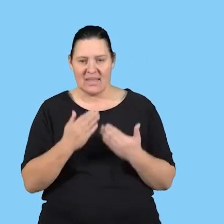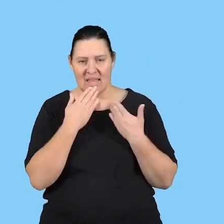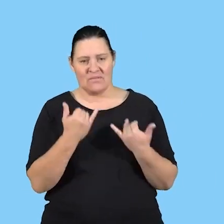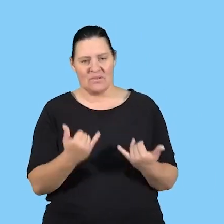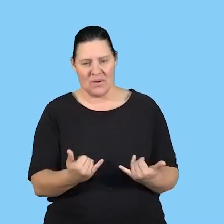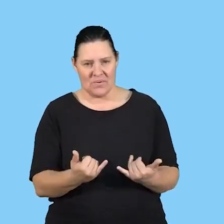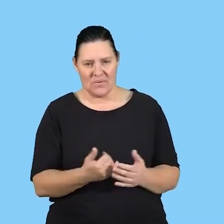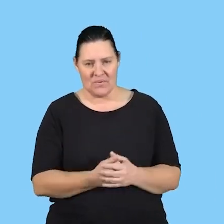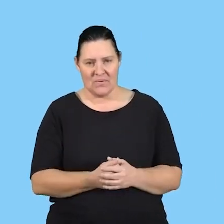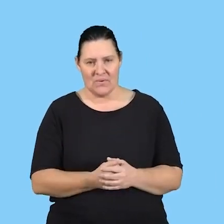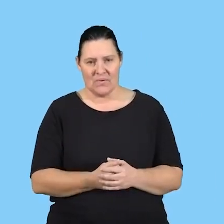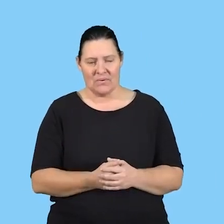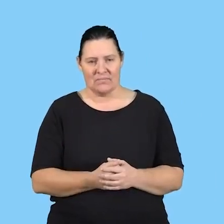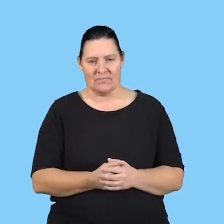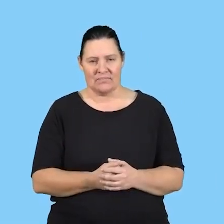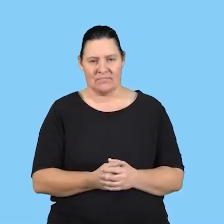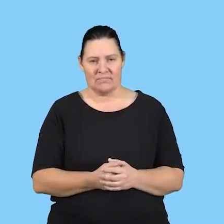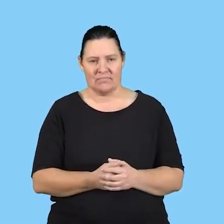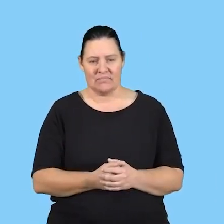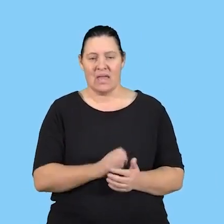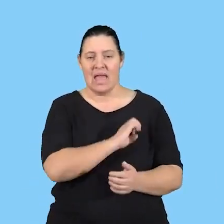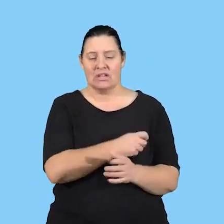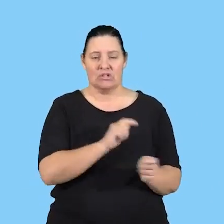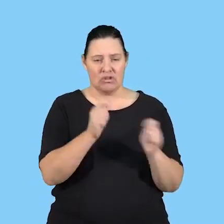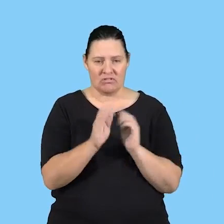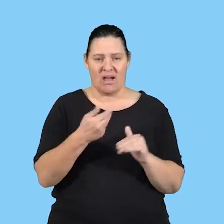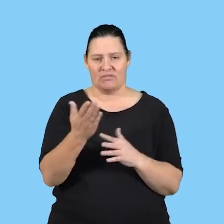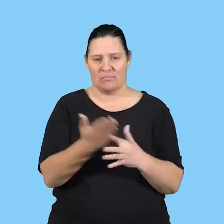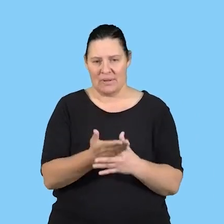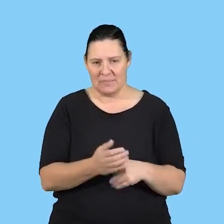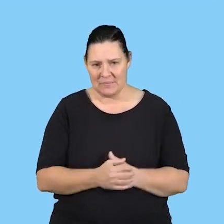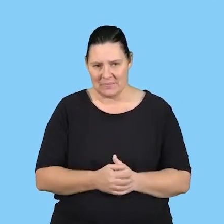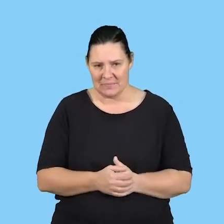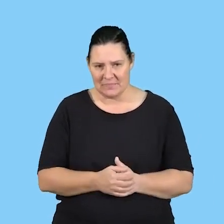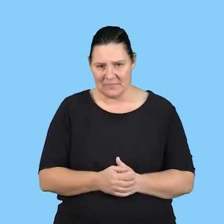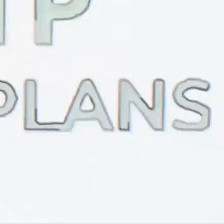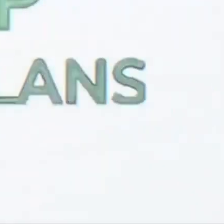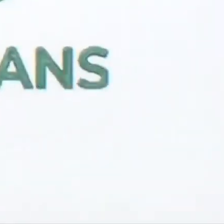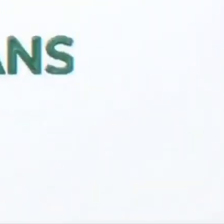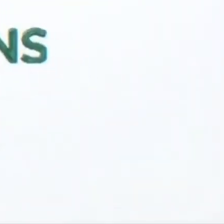Thank you for now. We'll do energy and change after the break.